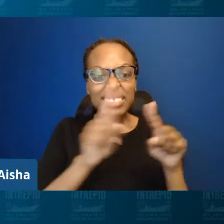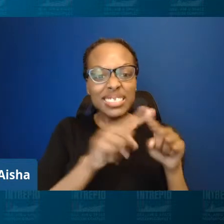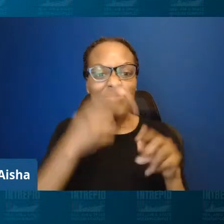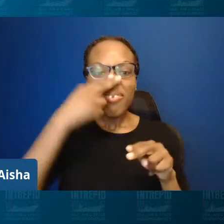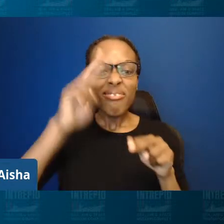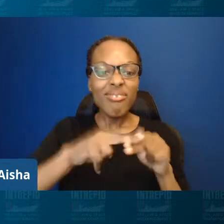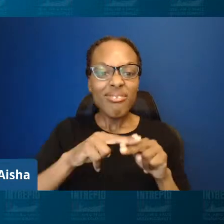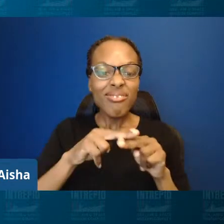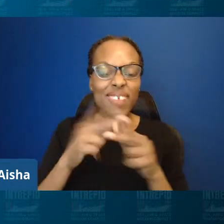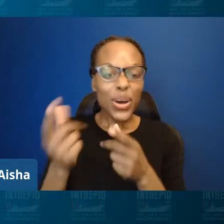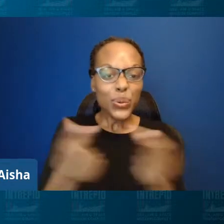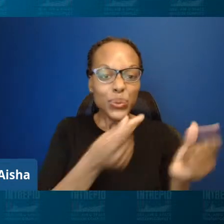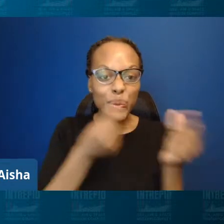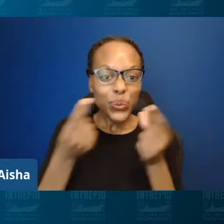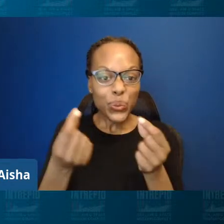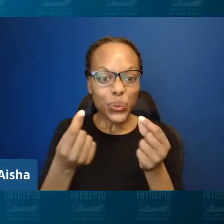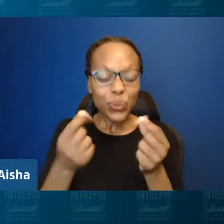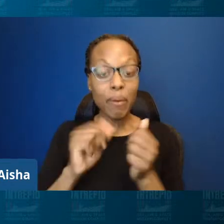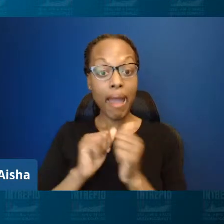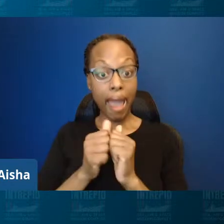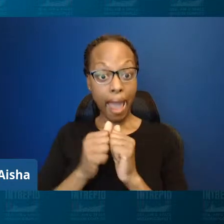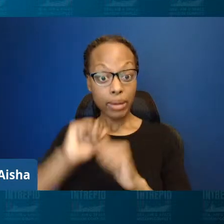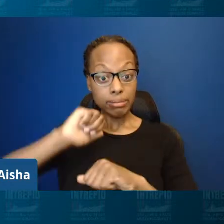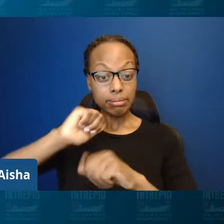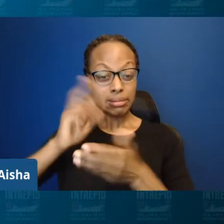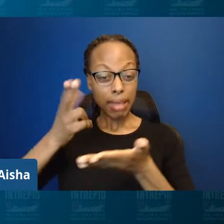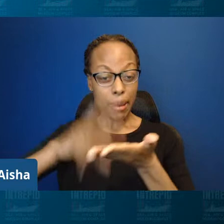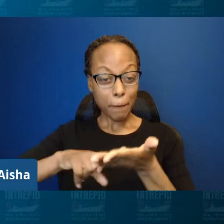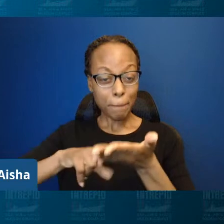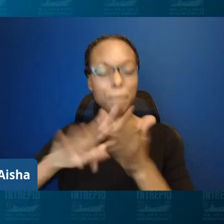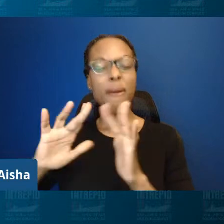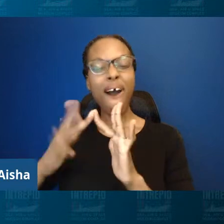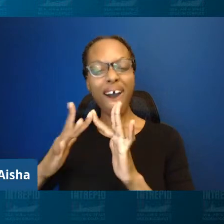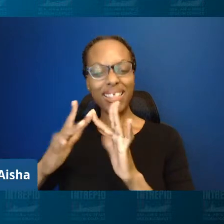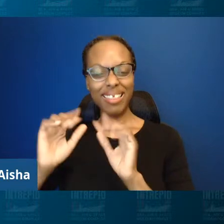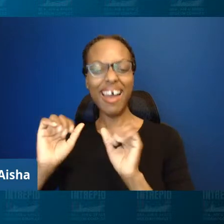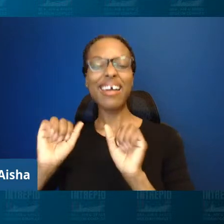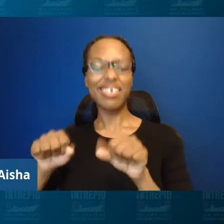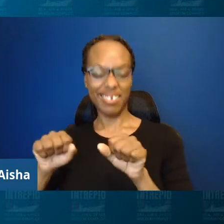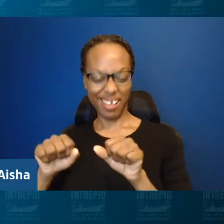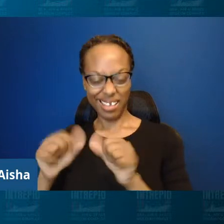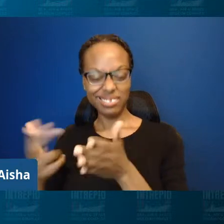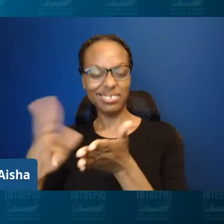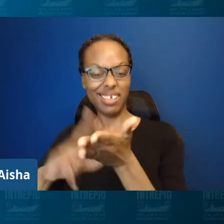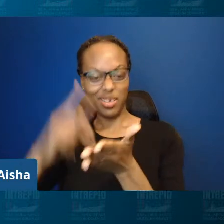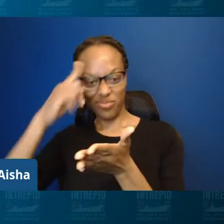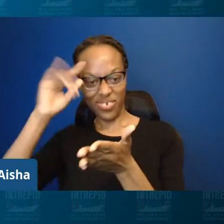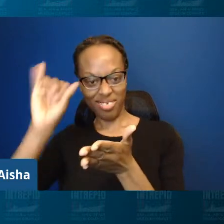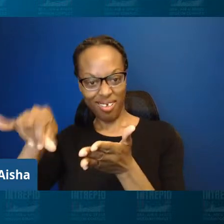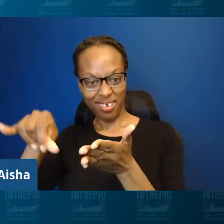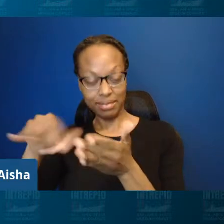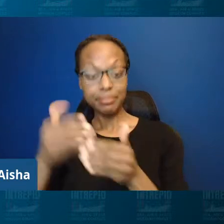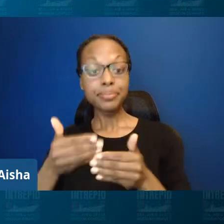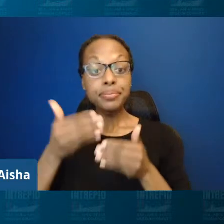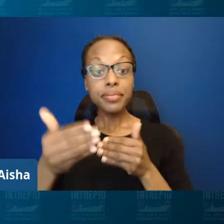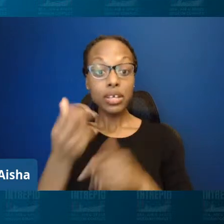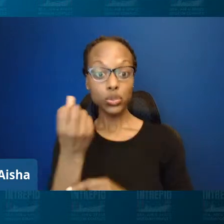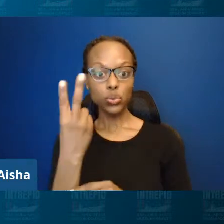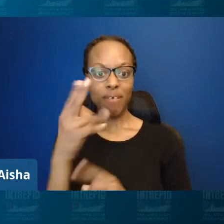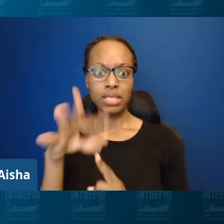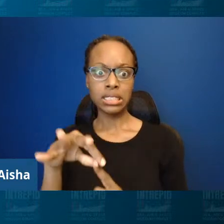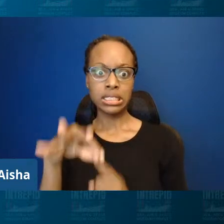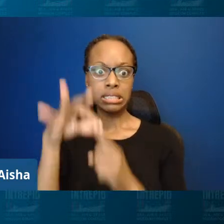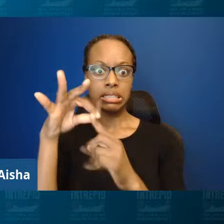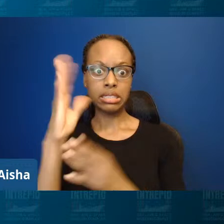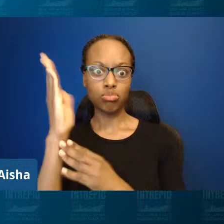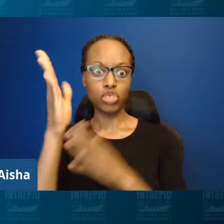intrepidmuseum.org/groups for more information and to register. Now, up next at 12 p.m., we have a very, very special presenter. You are